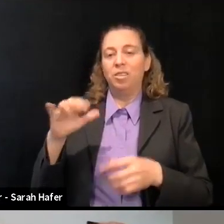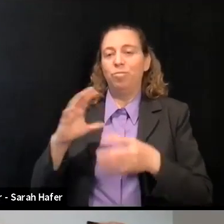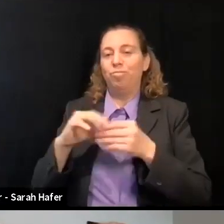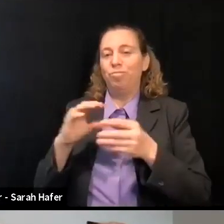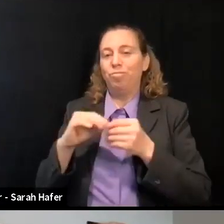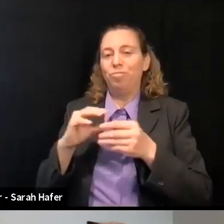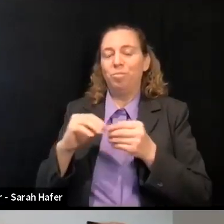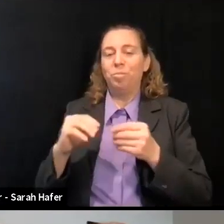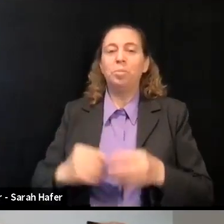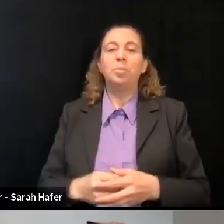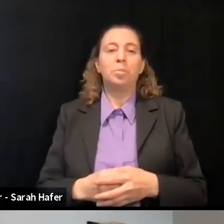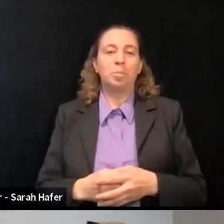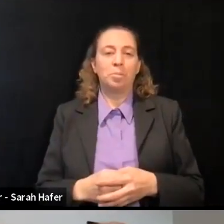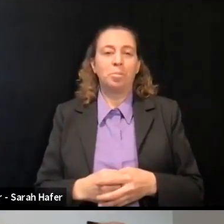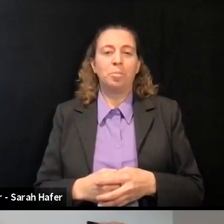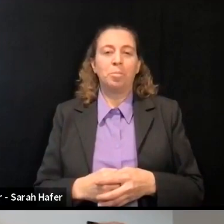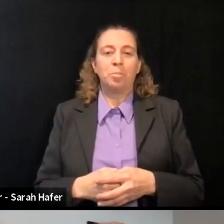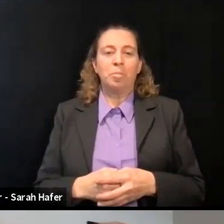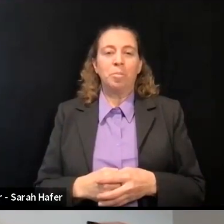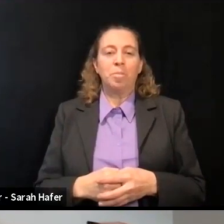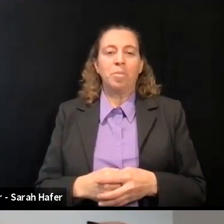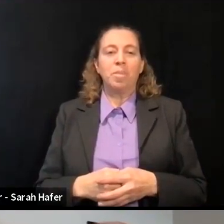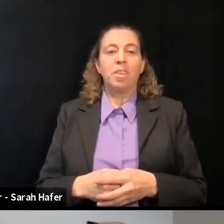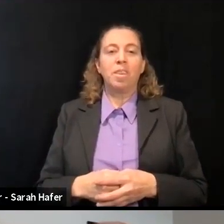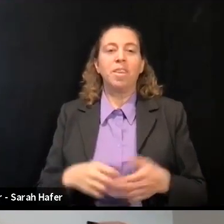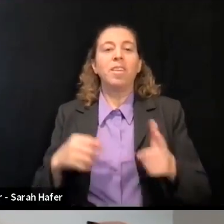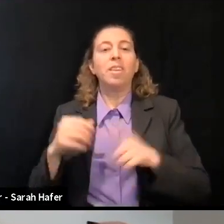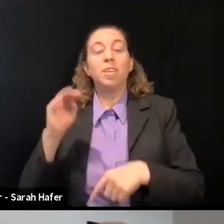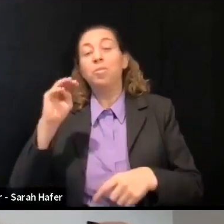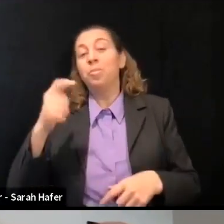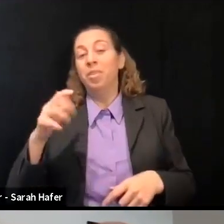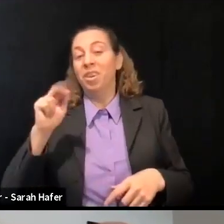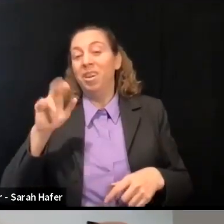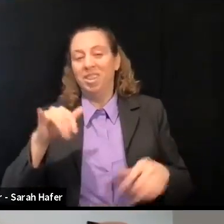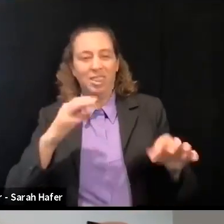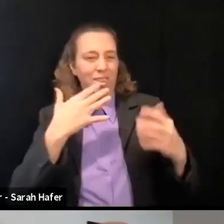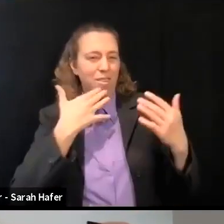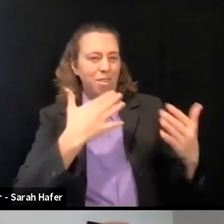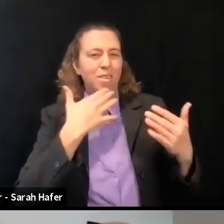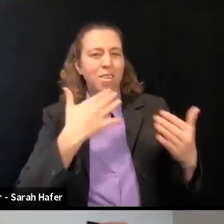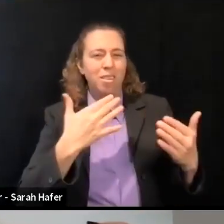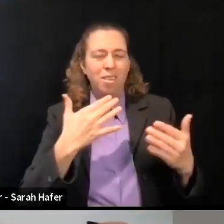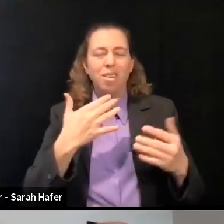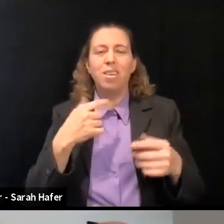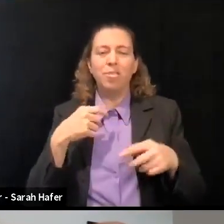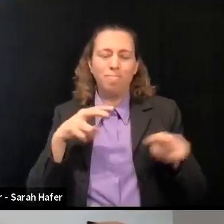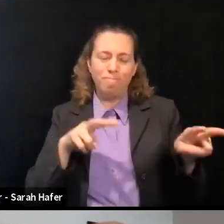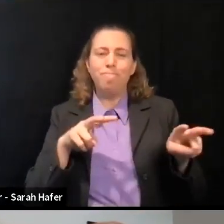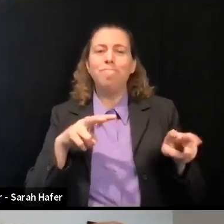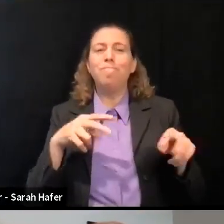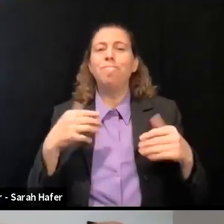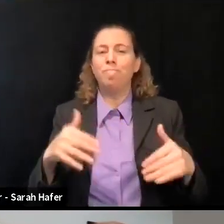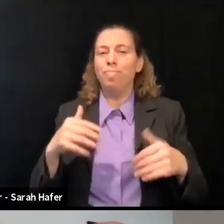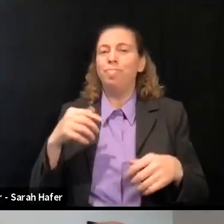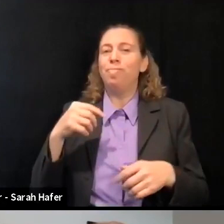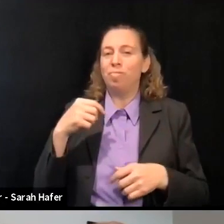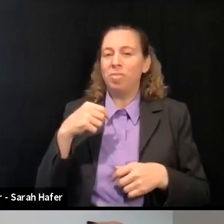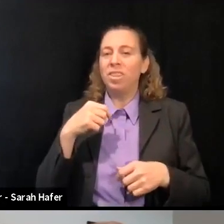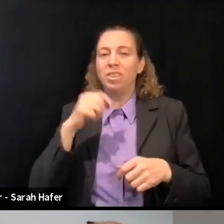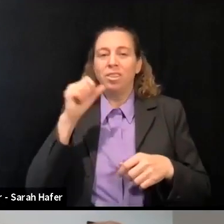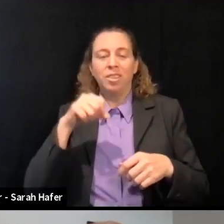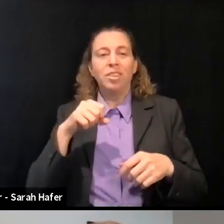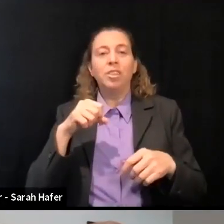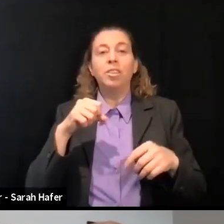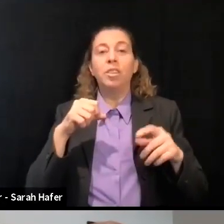you, Dr. Zúñiga. And I must say that even your brief reminder of something that I'm also often reminding people of, to rest and take a breath,